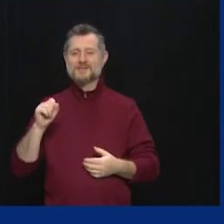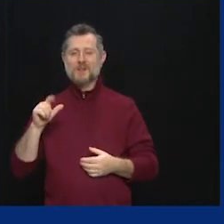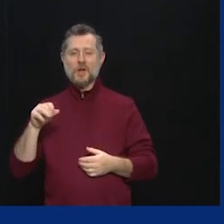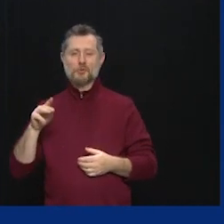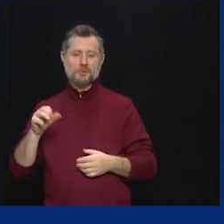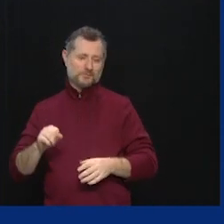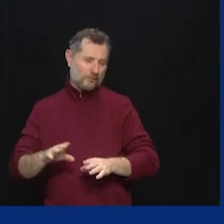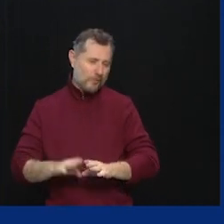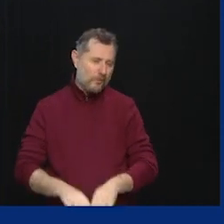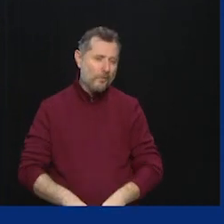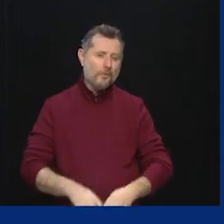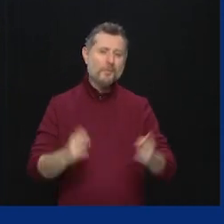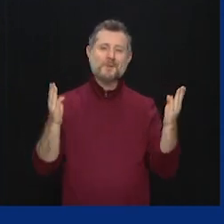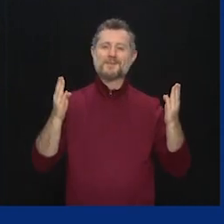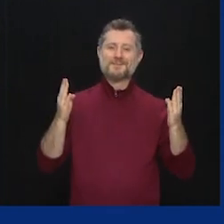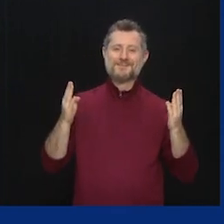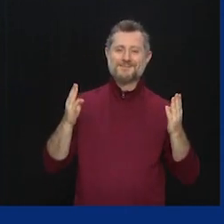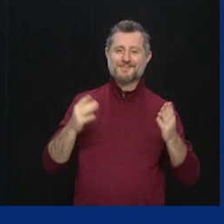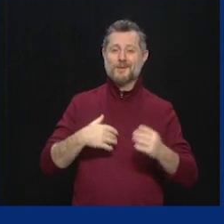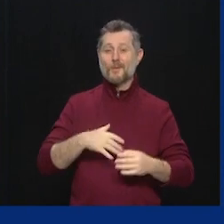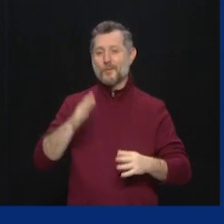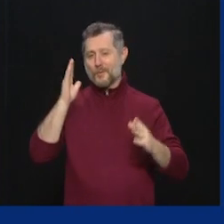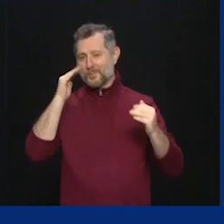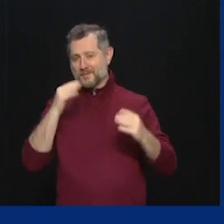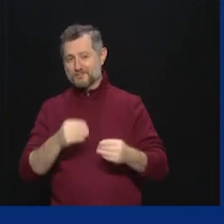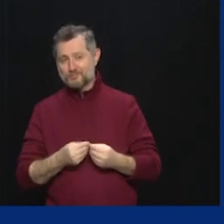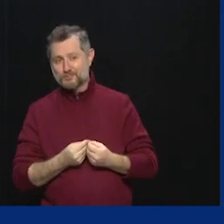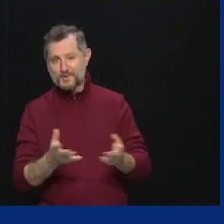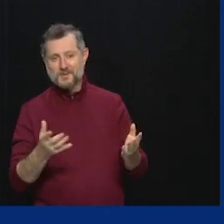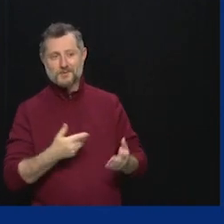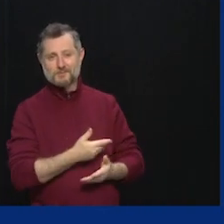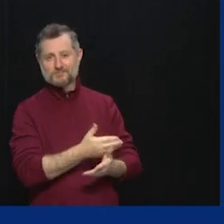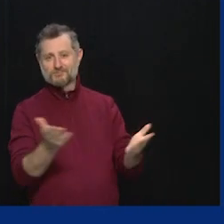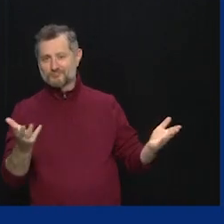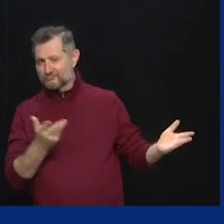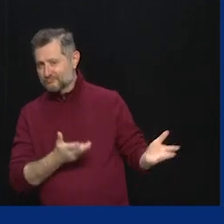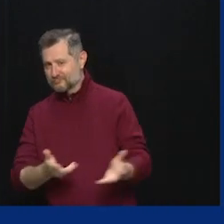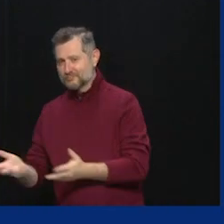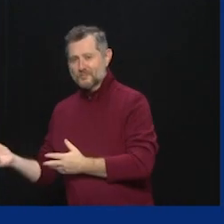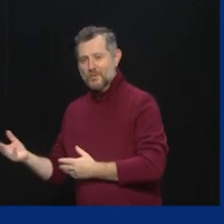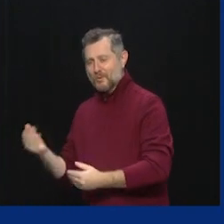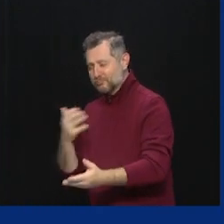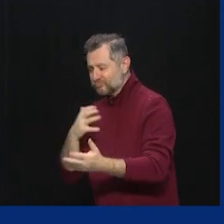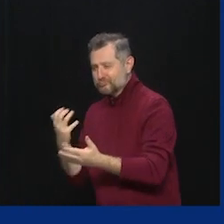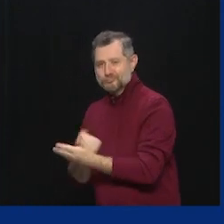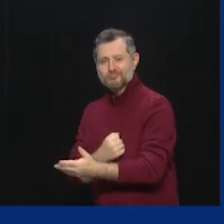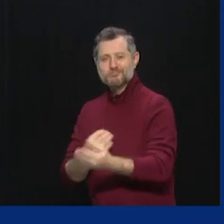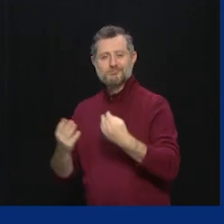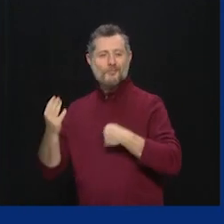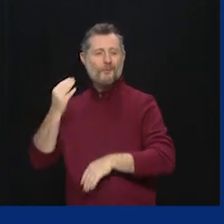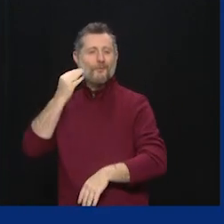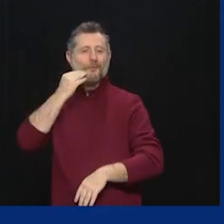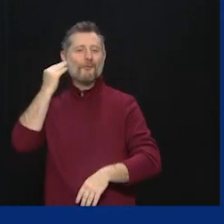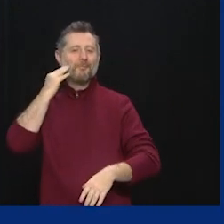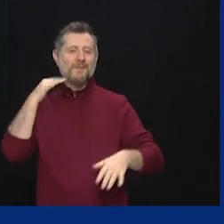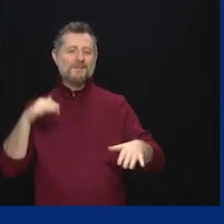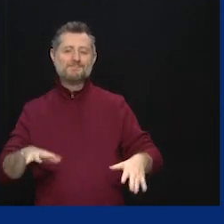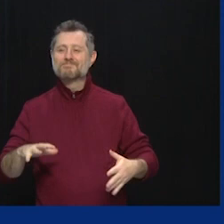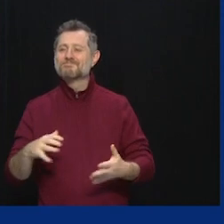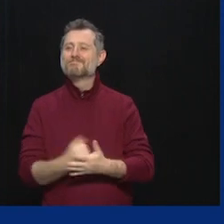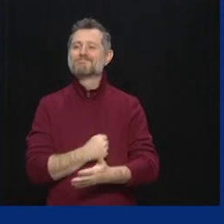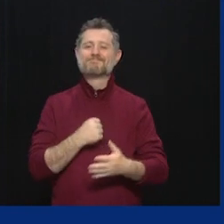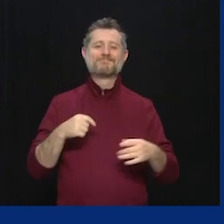the greatest fans in the National Hockey League. You deserve this home, and you now have it. So, a lot of speechifying here